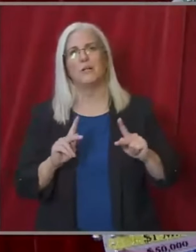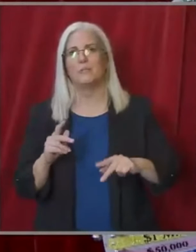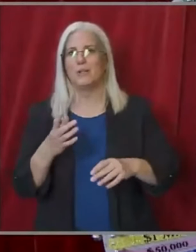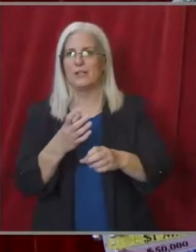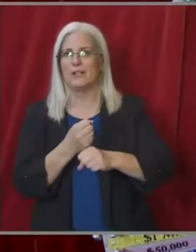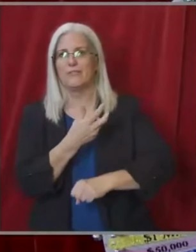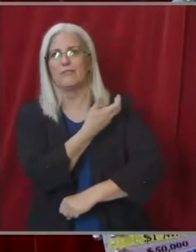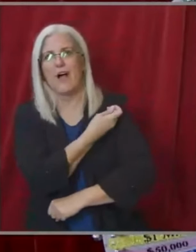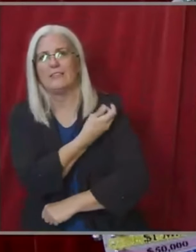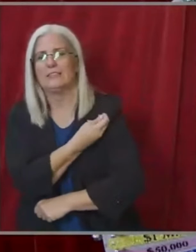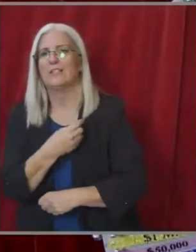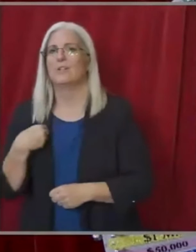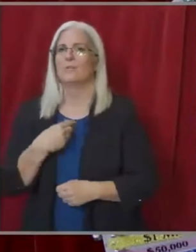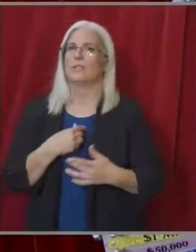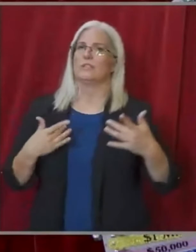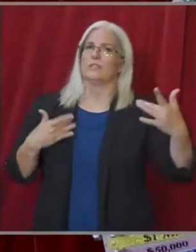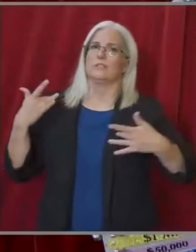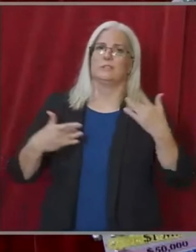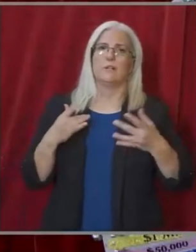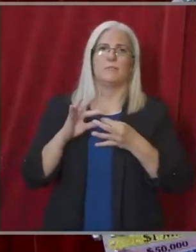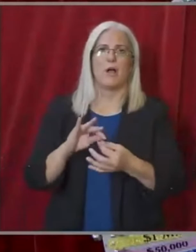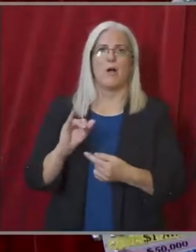June 15th. Everyone excited about